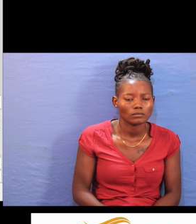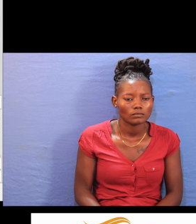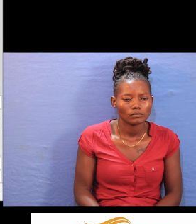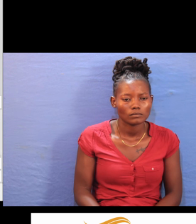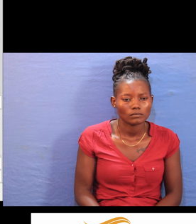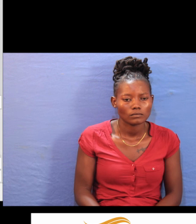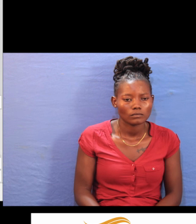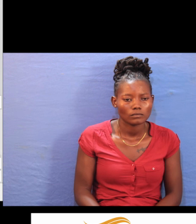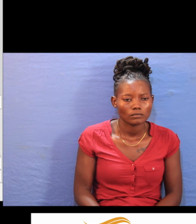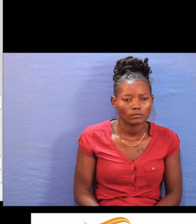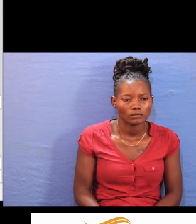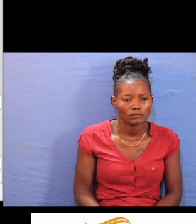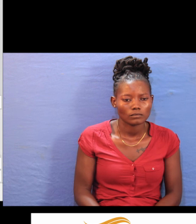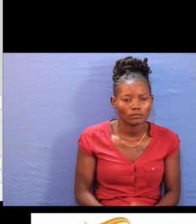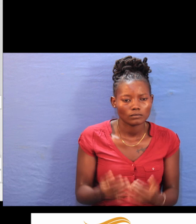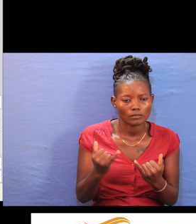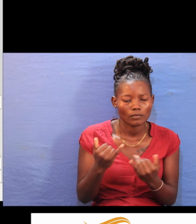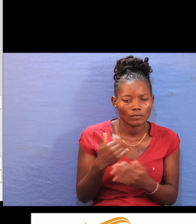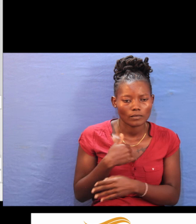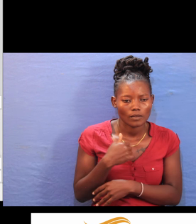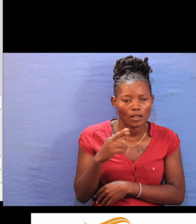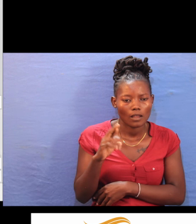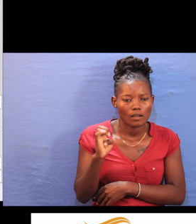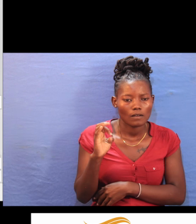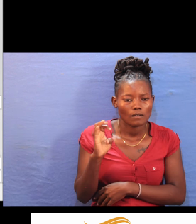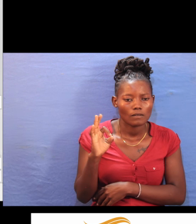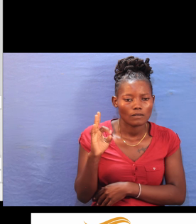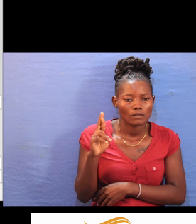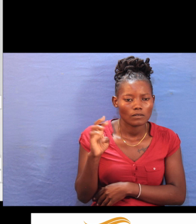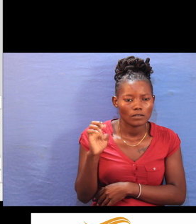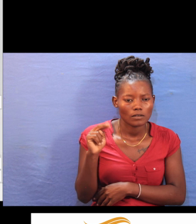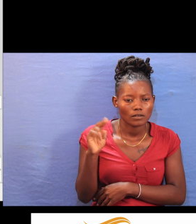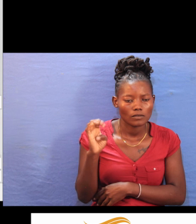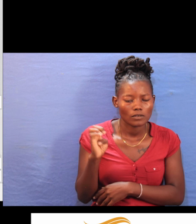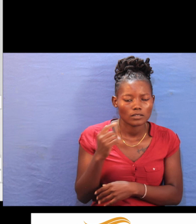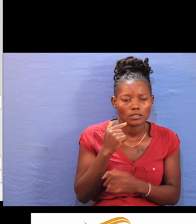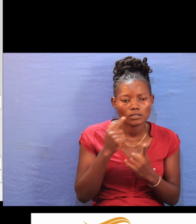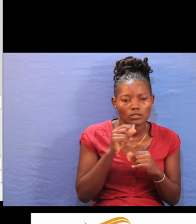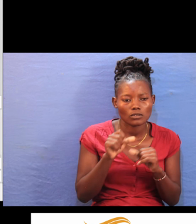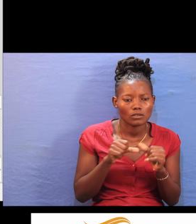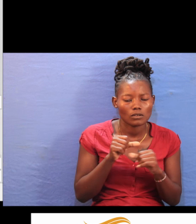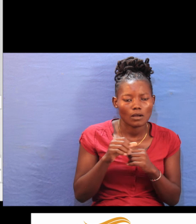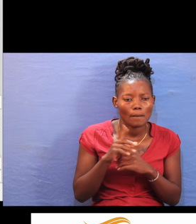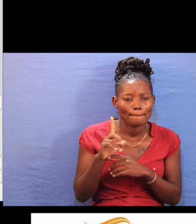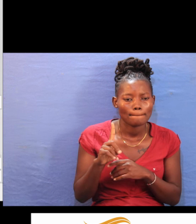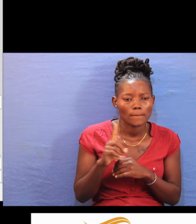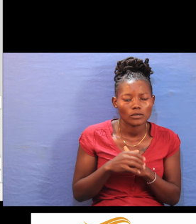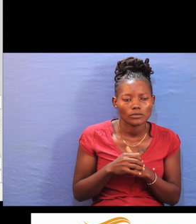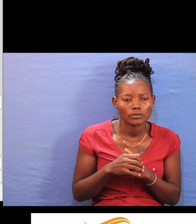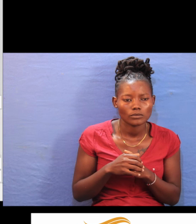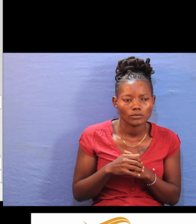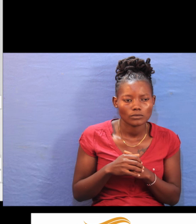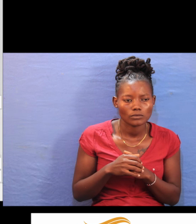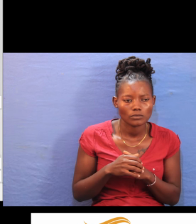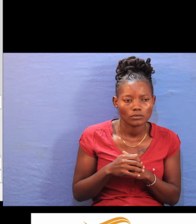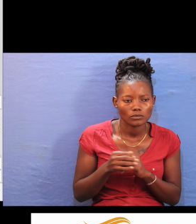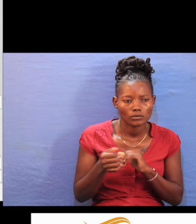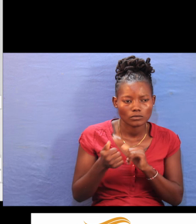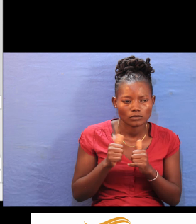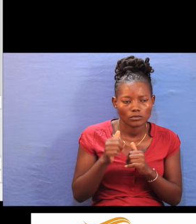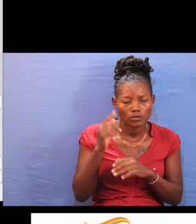again, write them down, follow up with them, and then evaluate these goals every so often and reset them.